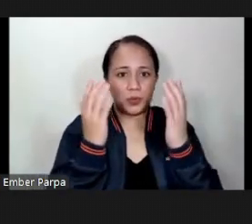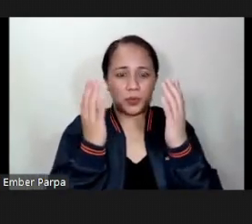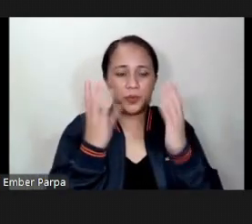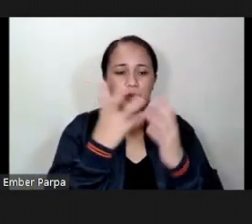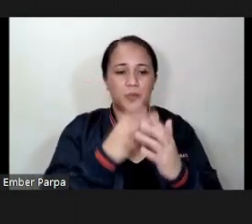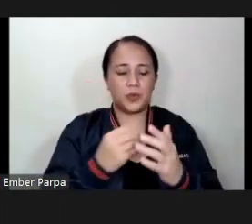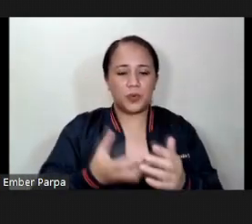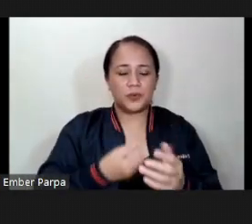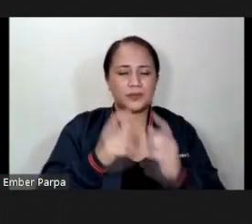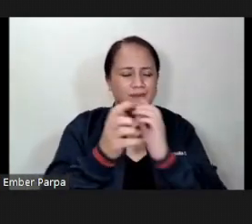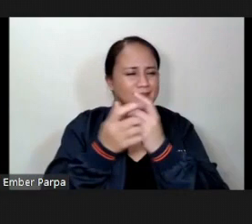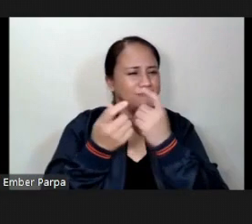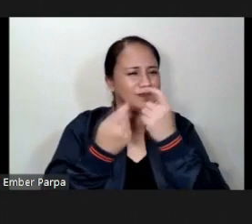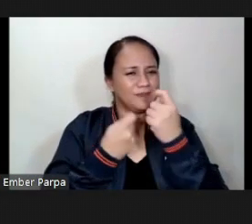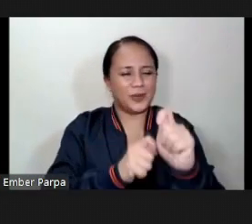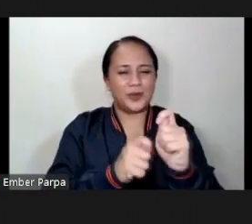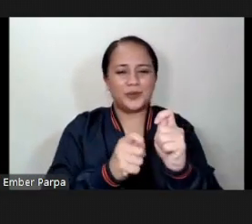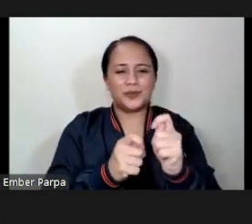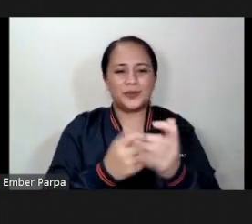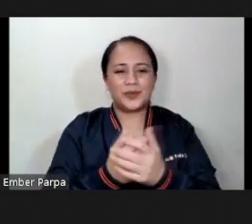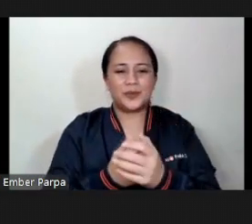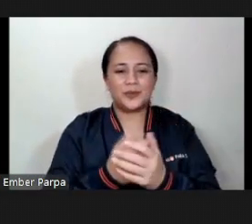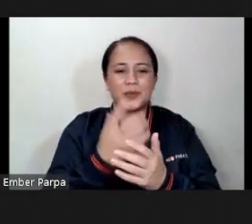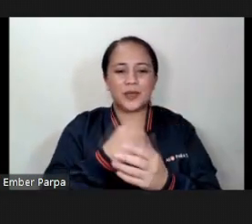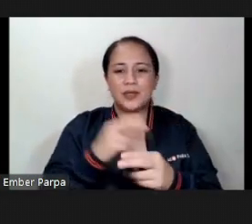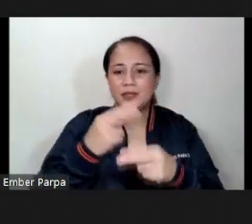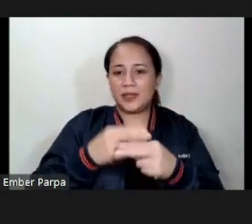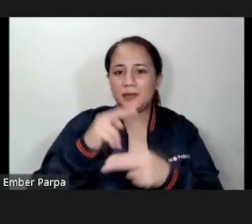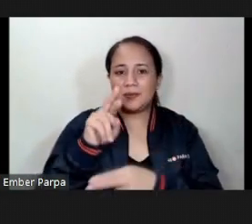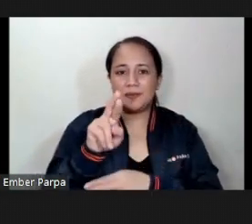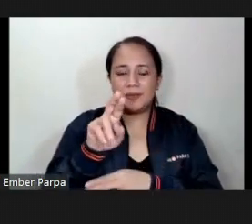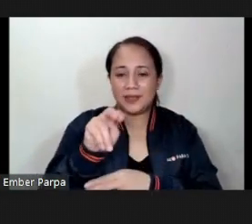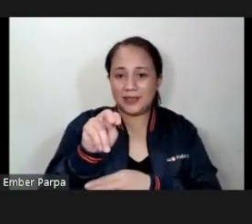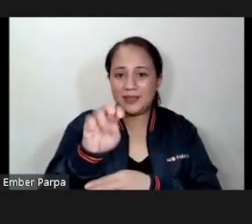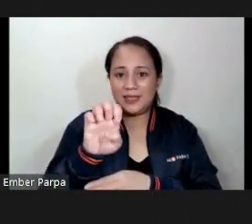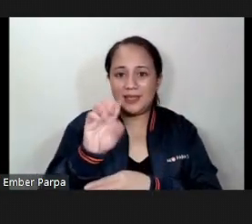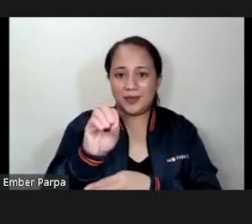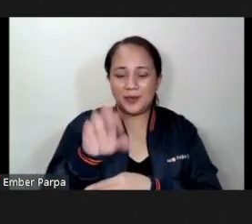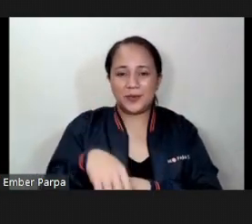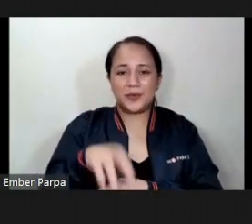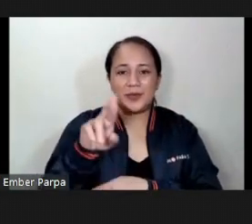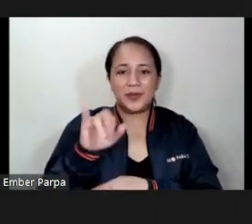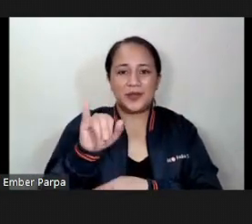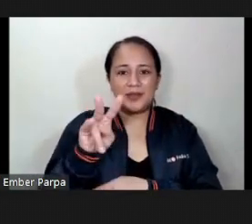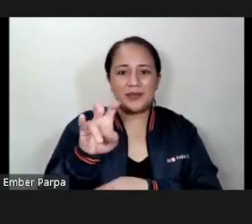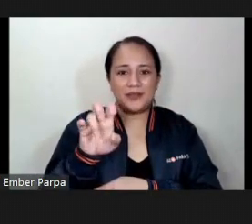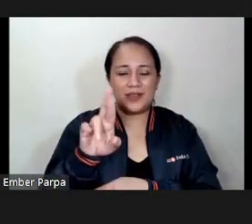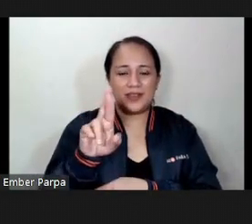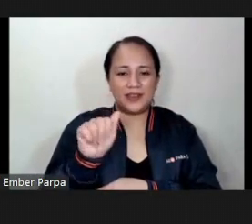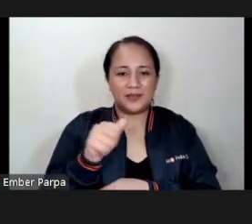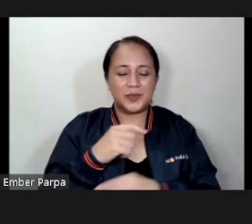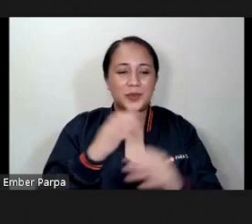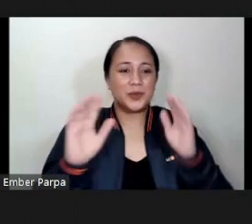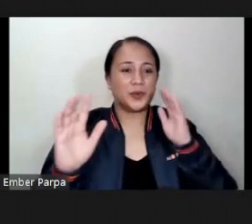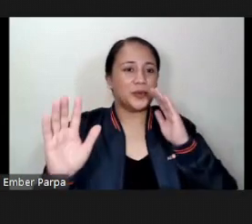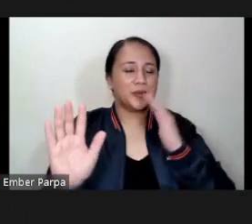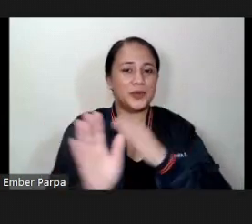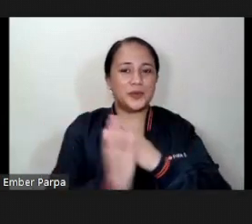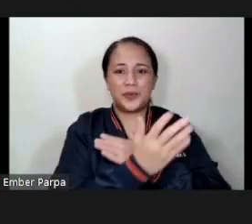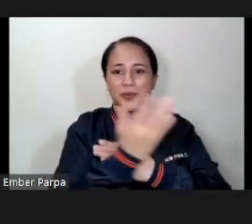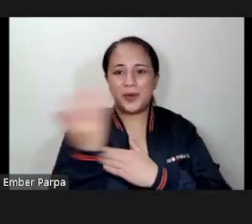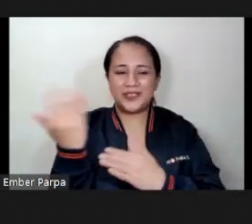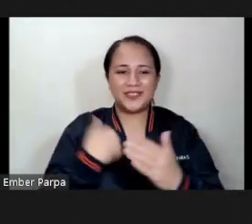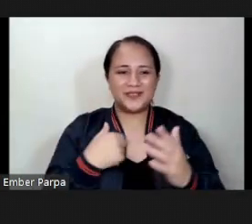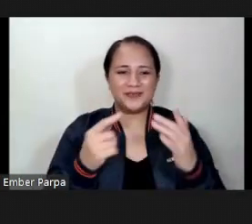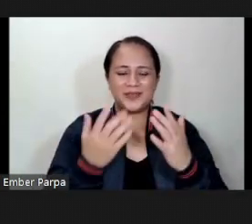the very talented and well-rounded Neo Rivera. Good morning, everyone. Thank you